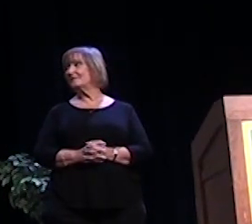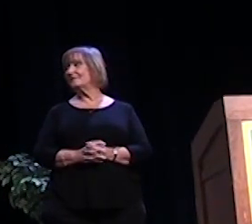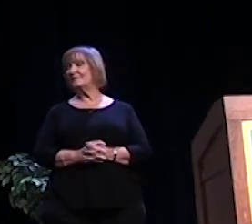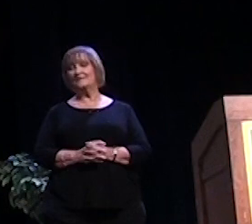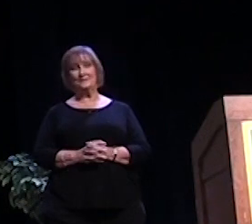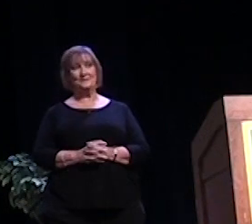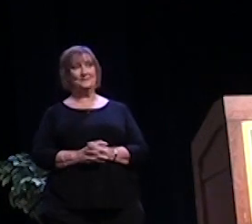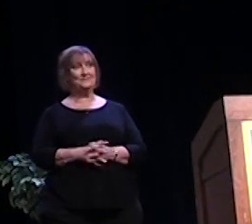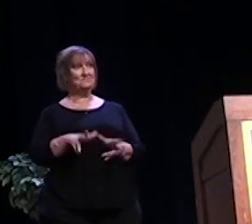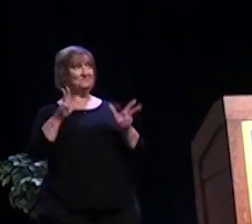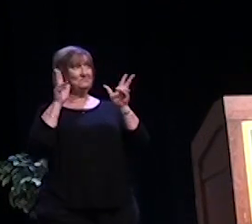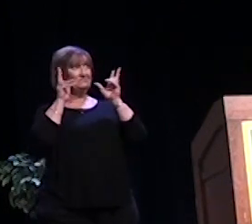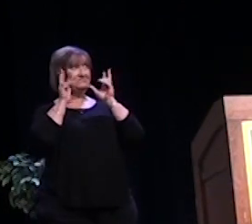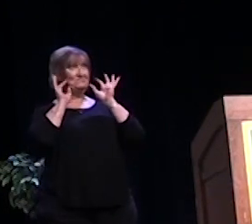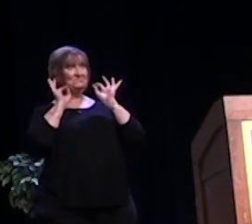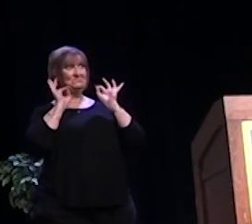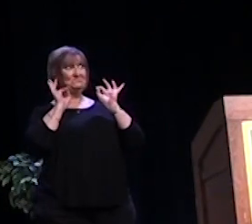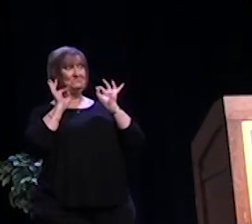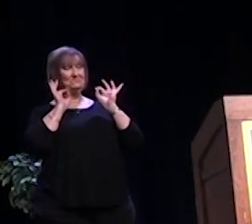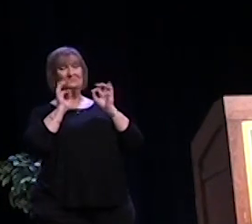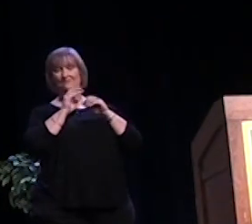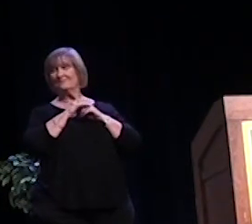All right.